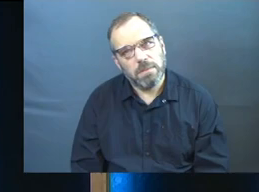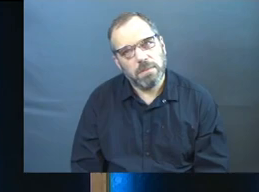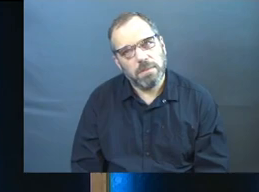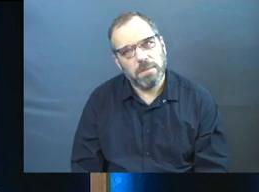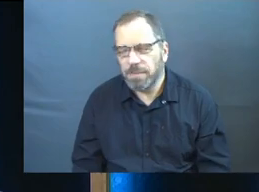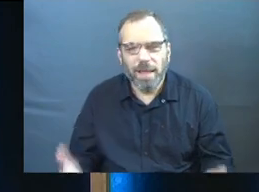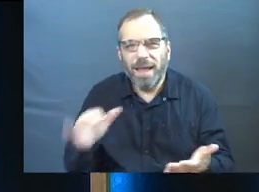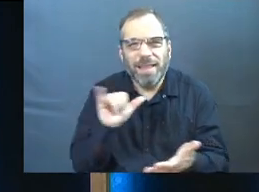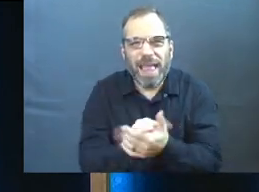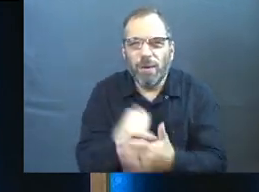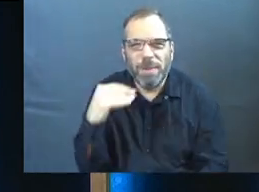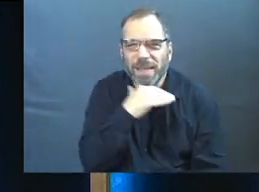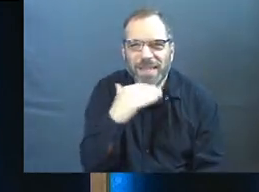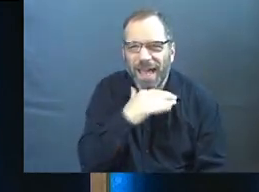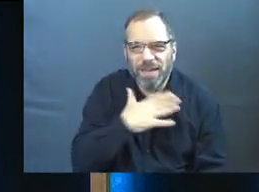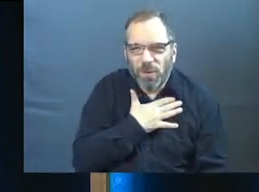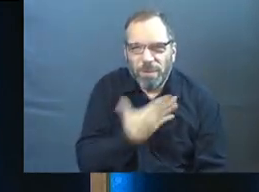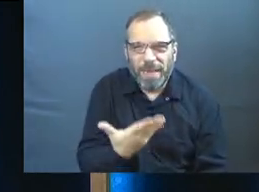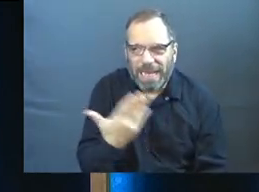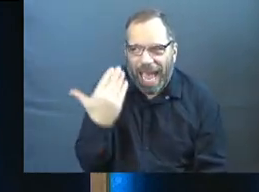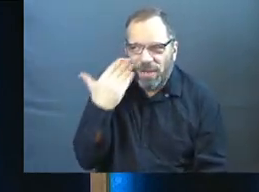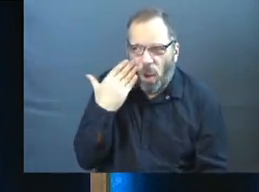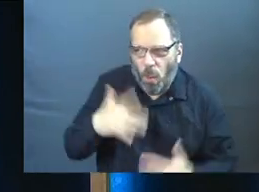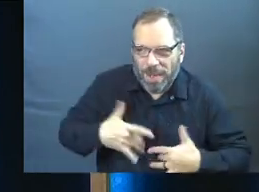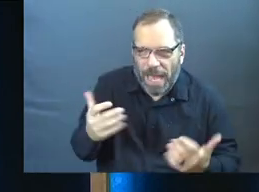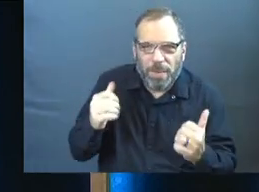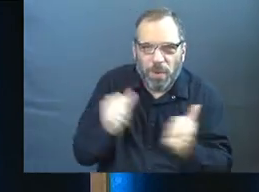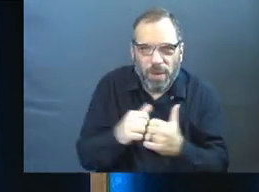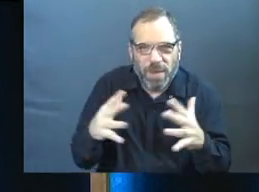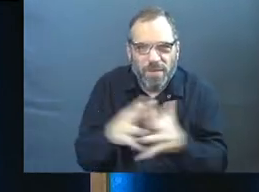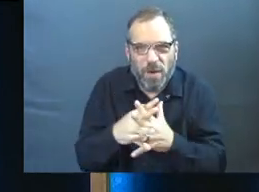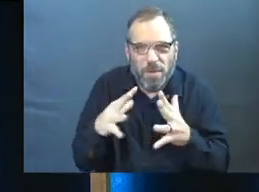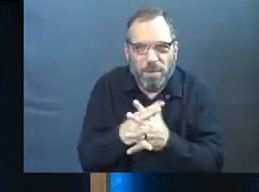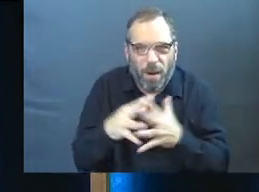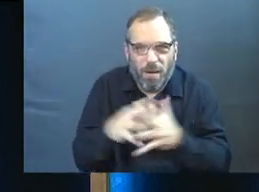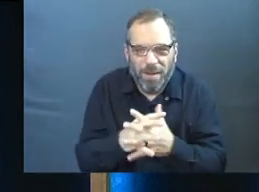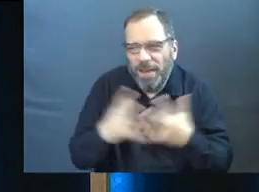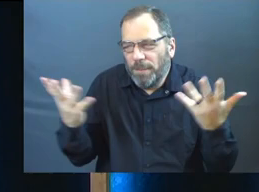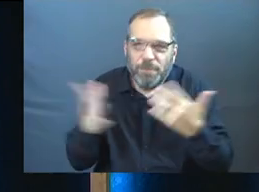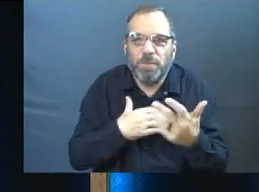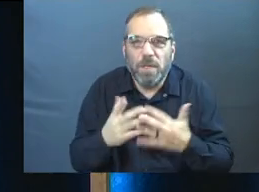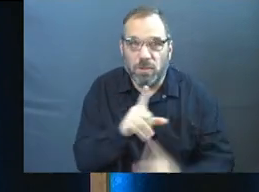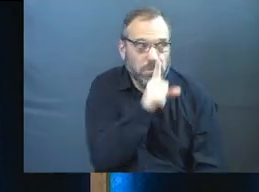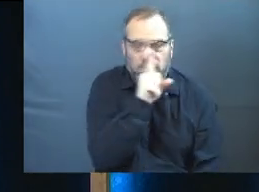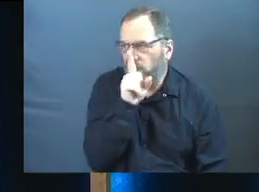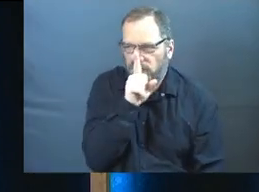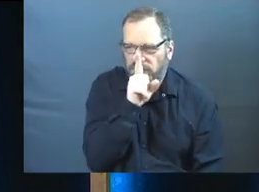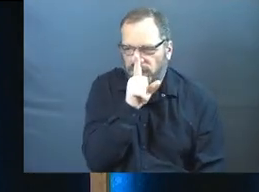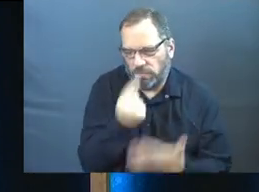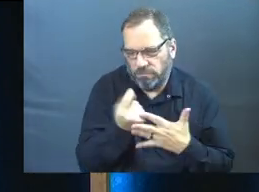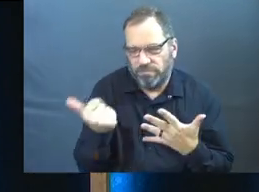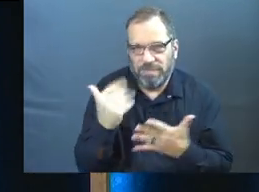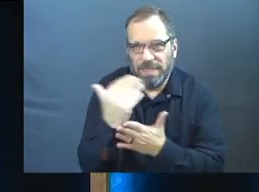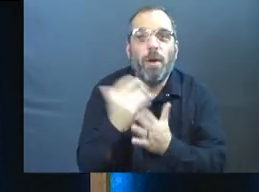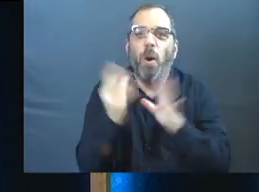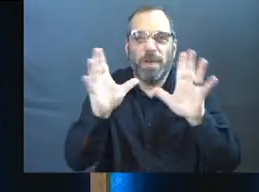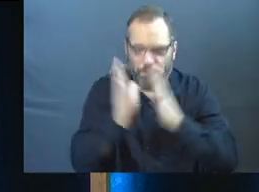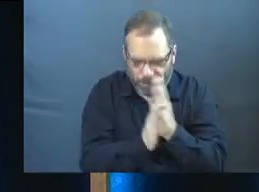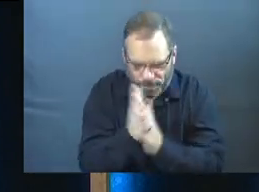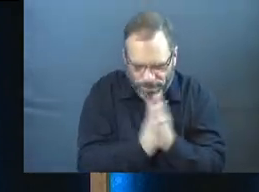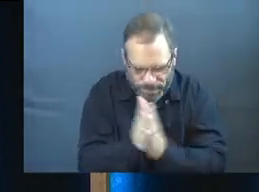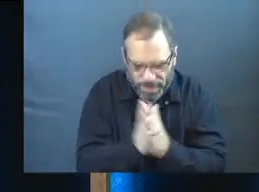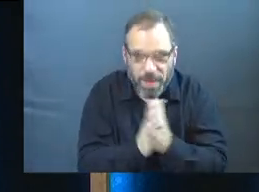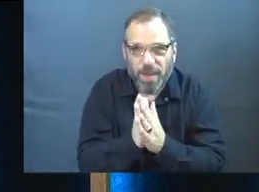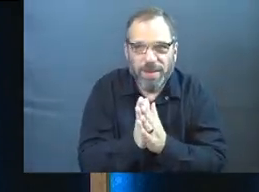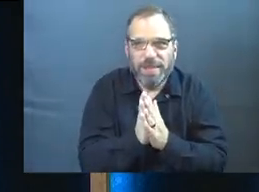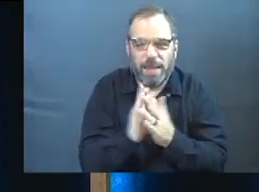I'm like, that would just be a lie for me to admit that I even know what's happening in football right now. So I'm going to leave that off the list. So, all right, so here's where